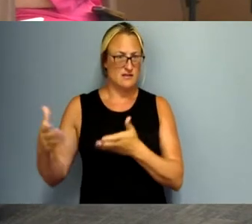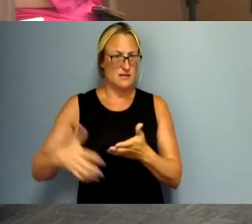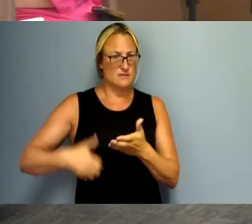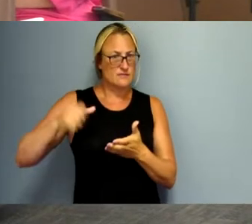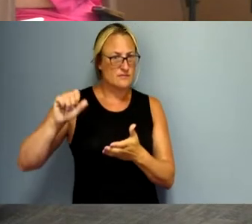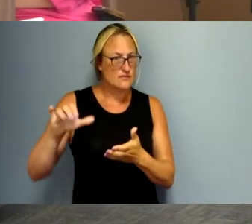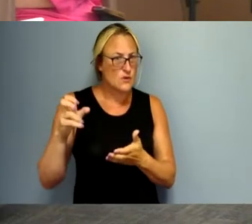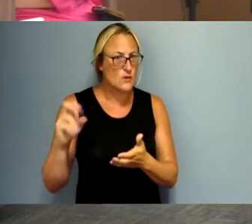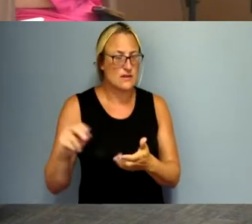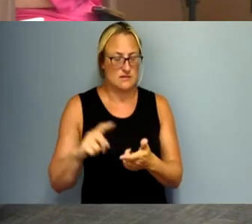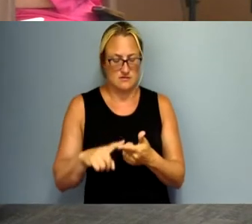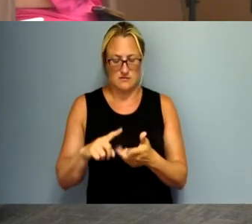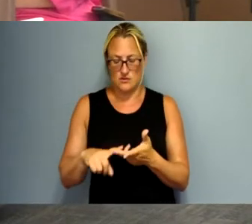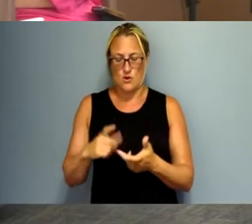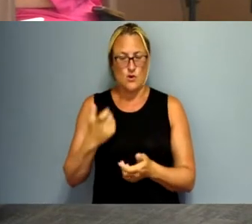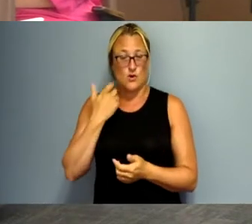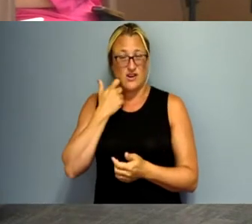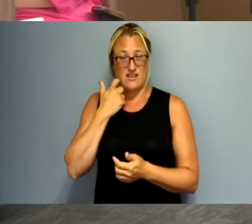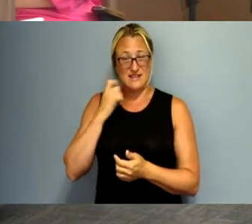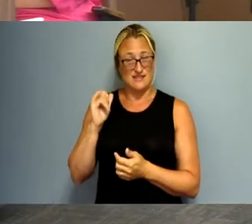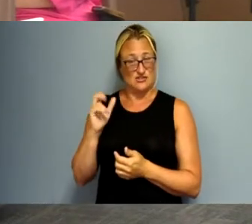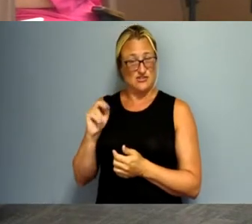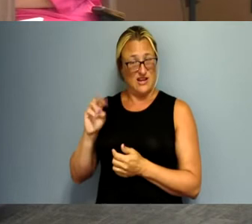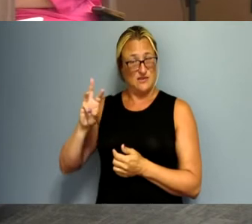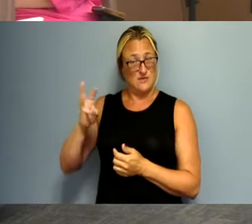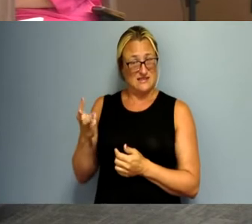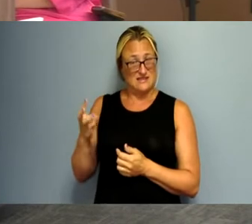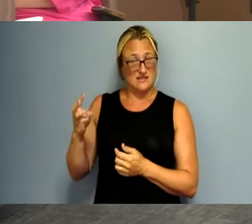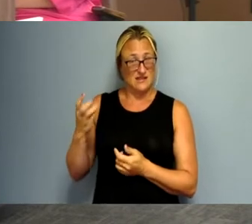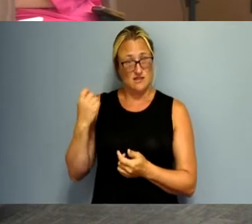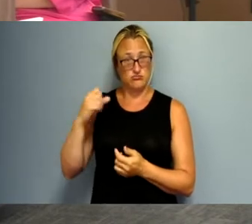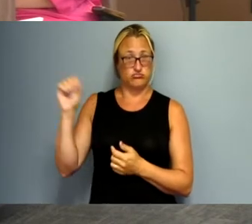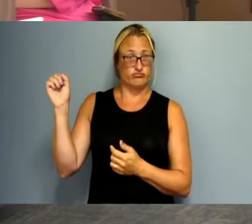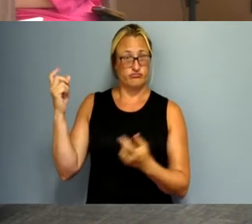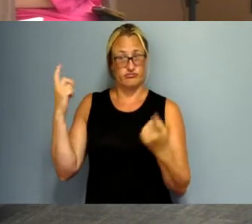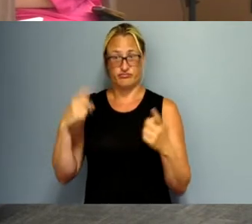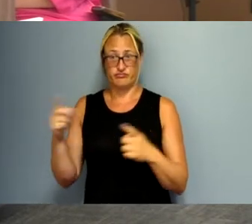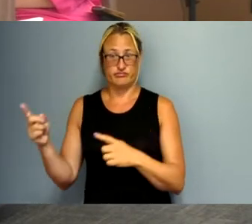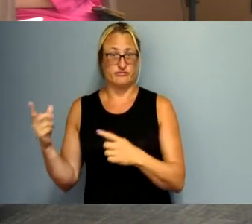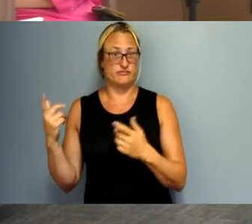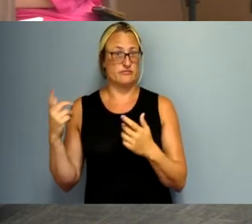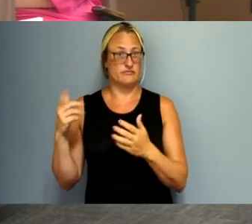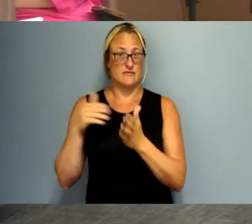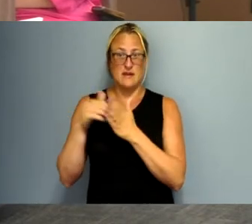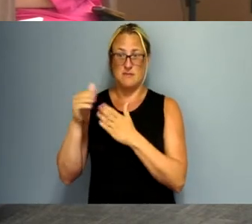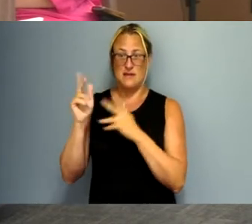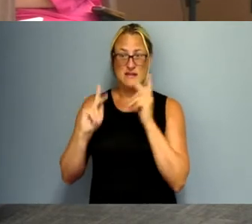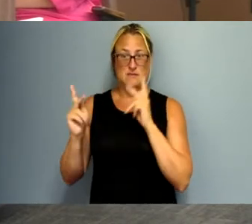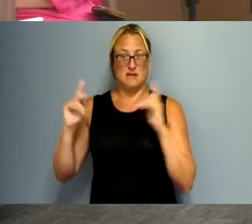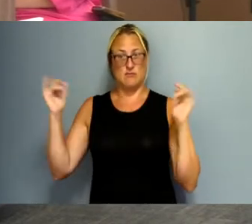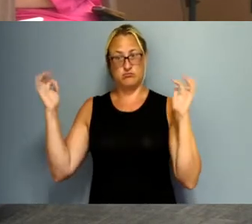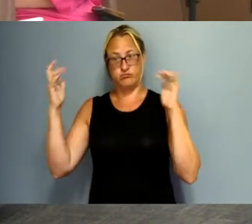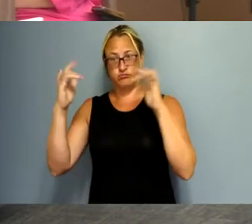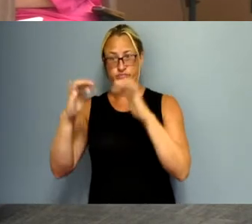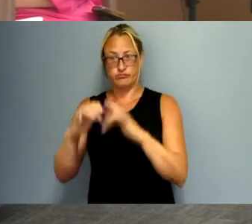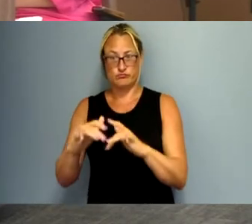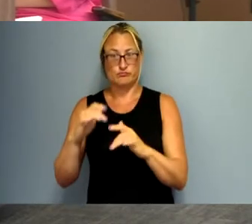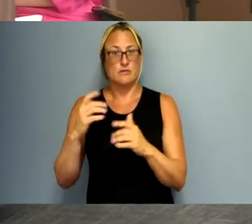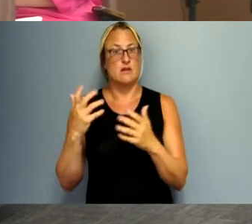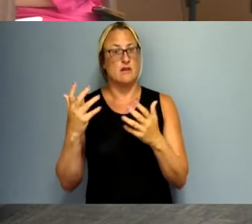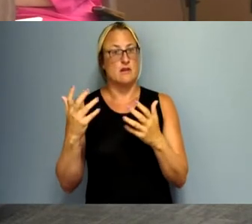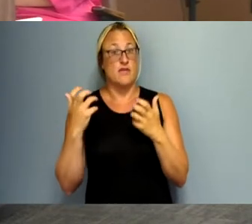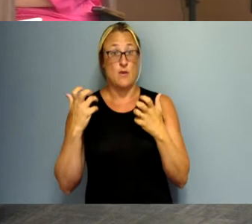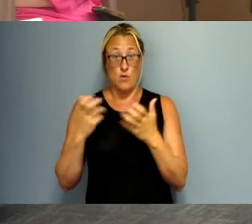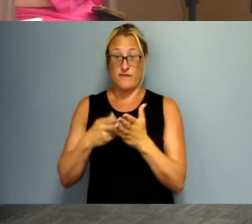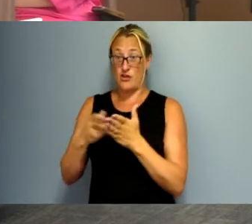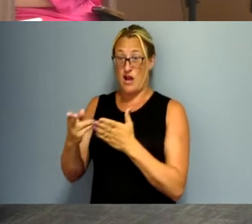where they had the farce of those hearings. And a million people went to, on January 6th, for honest elections. None